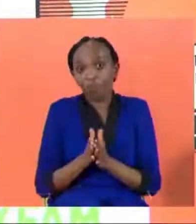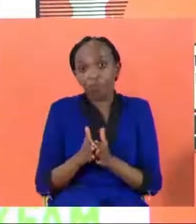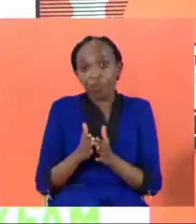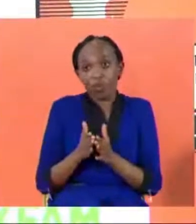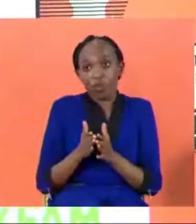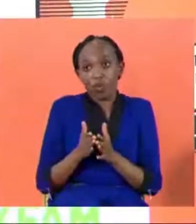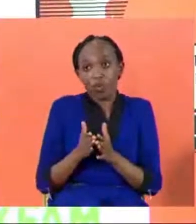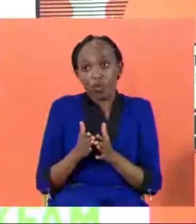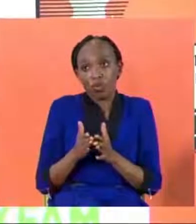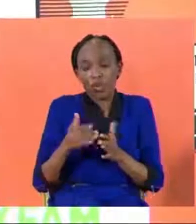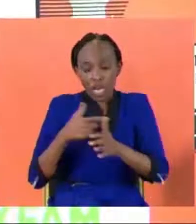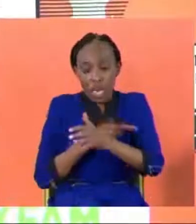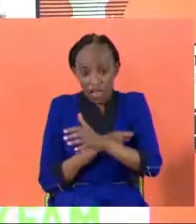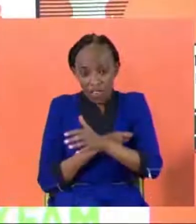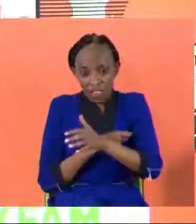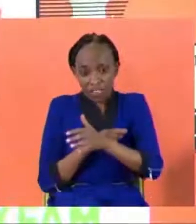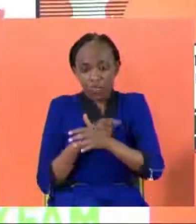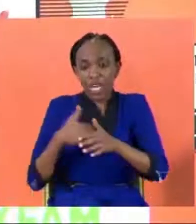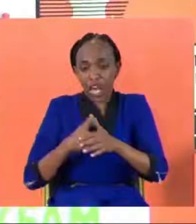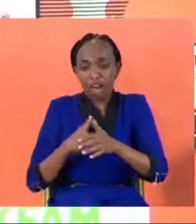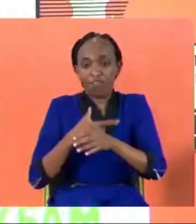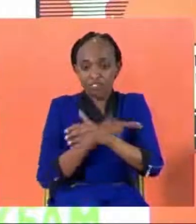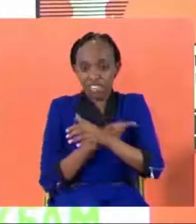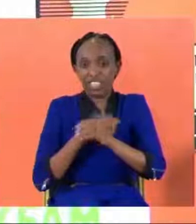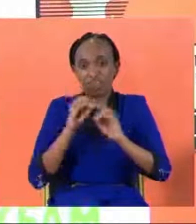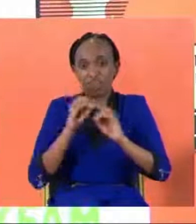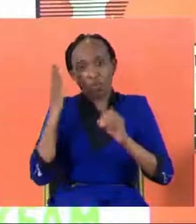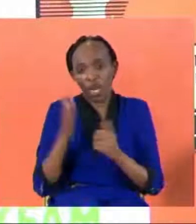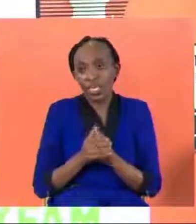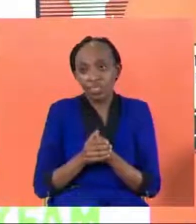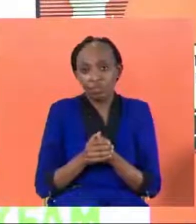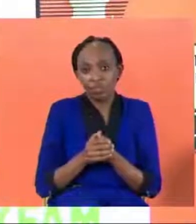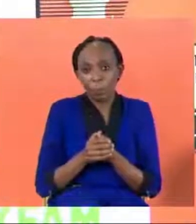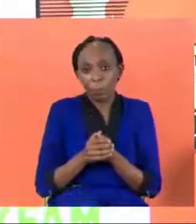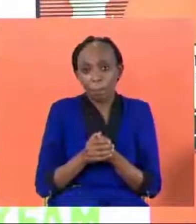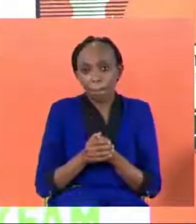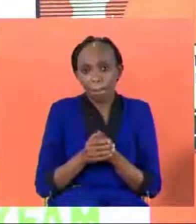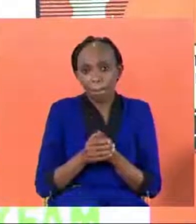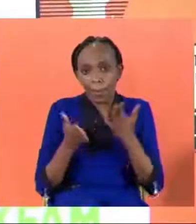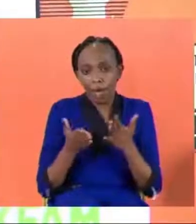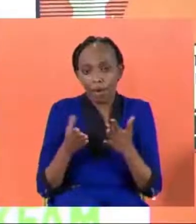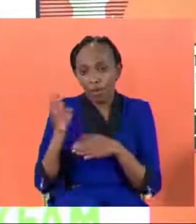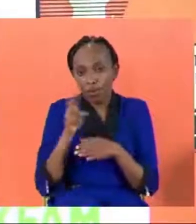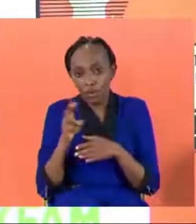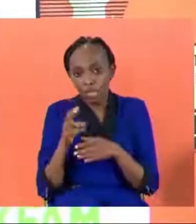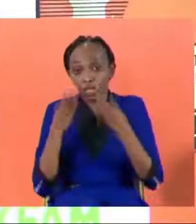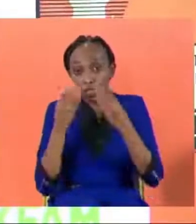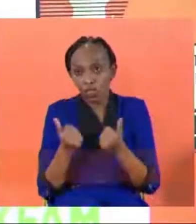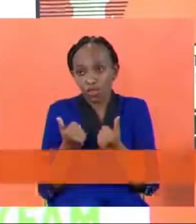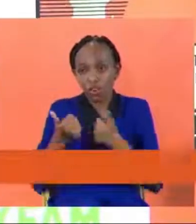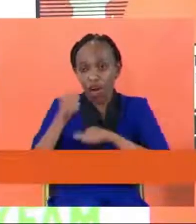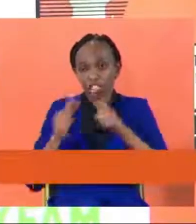we not have, vaccine manufacturing capacity as well? And then now looking at addressing or responding